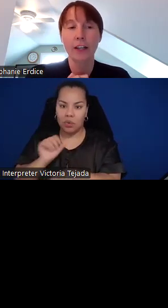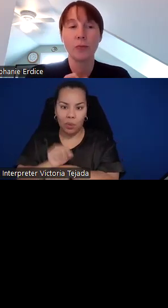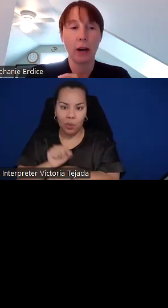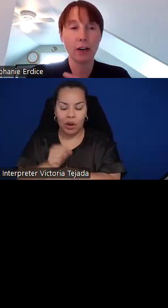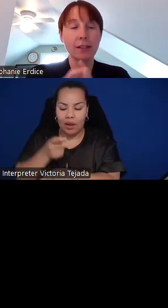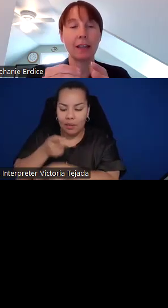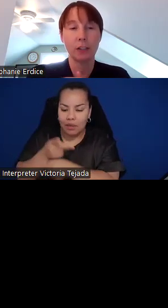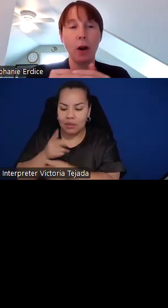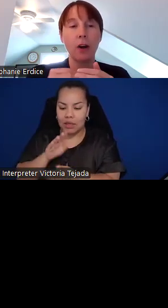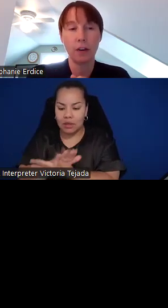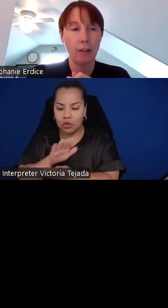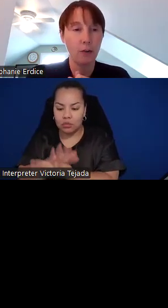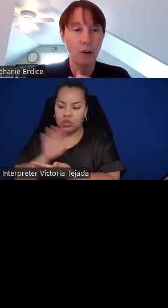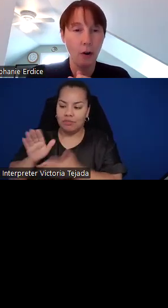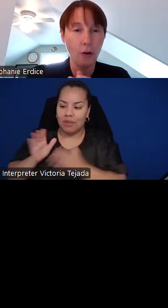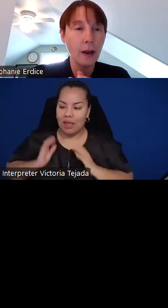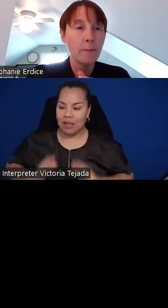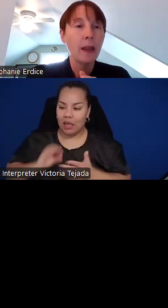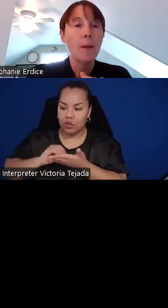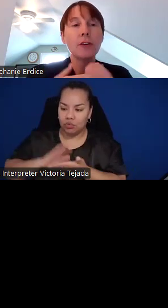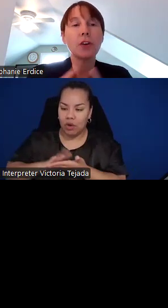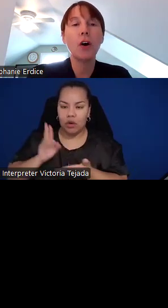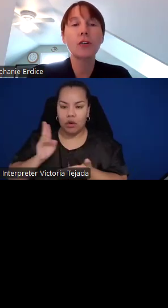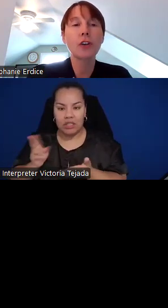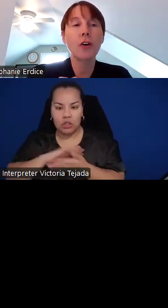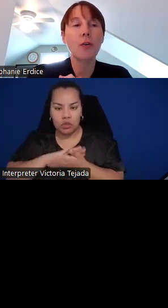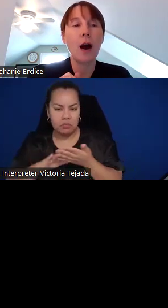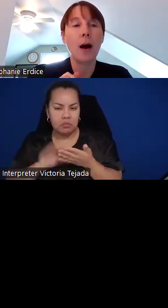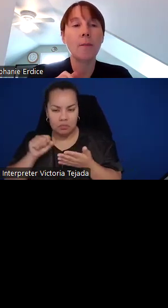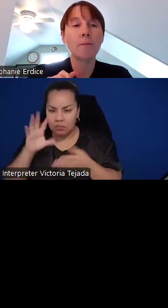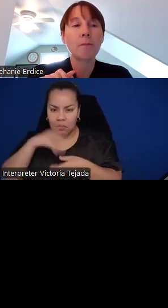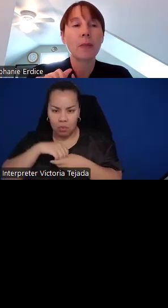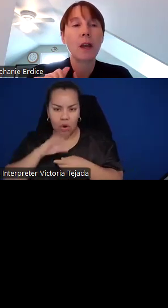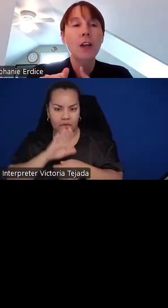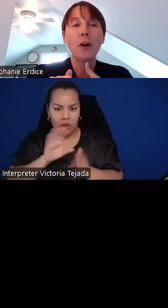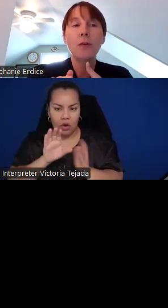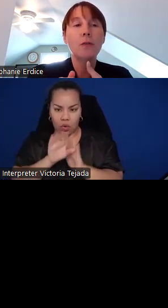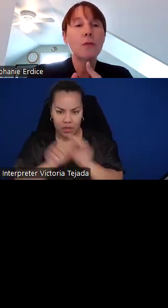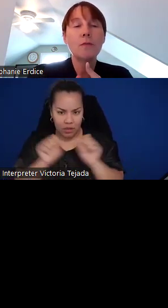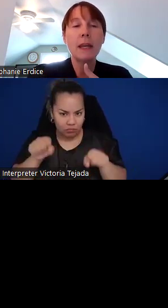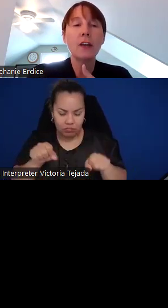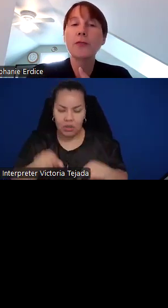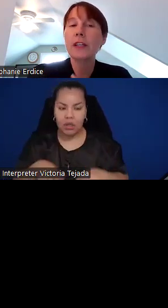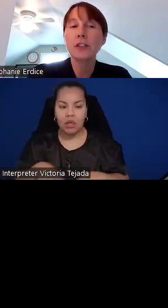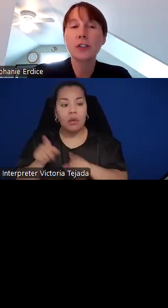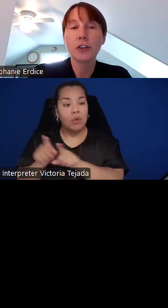in the client's records, like that's part of their ethical code. But there's also, you know, making fees and